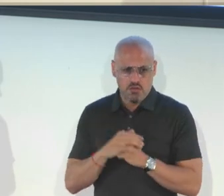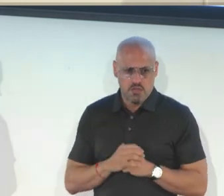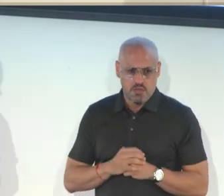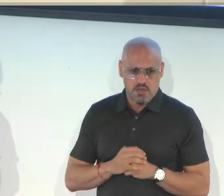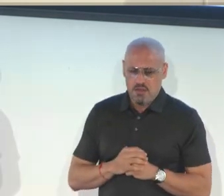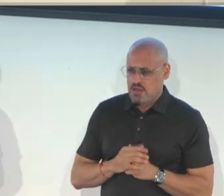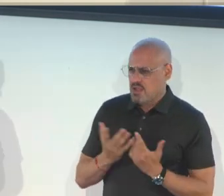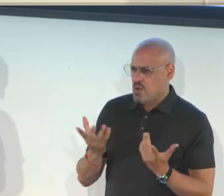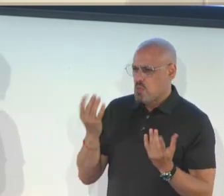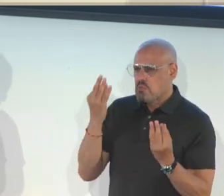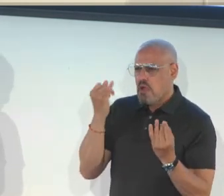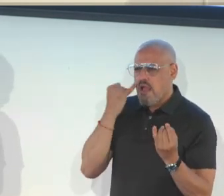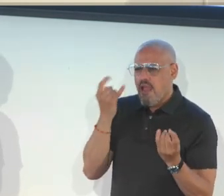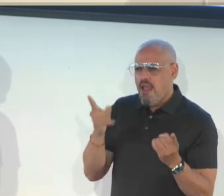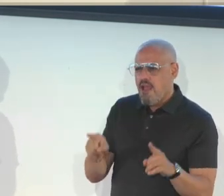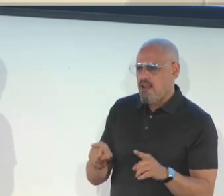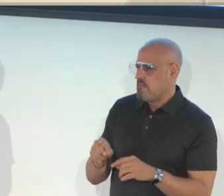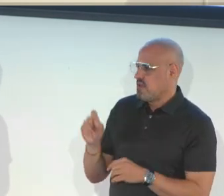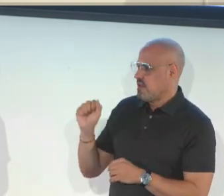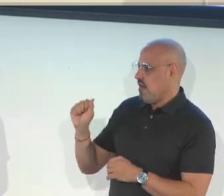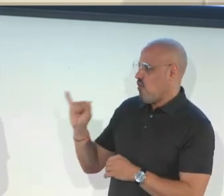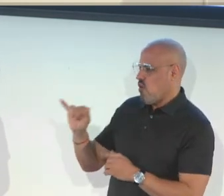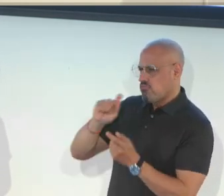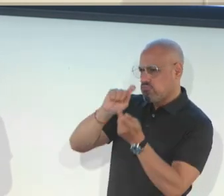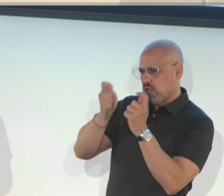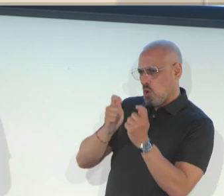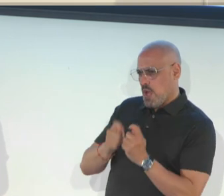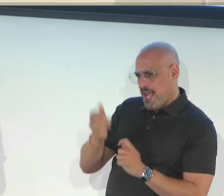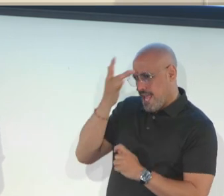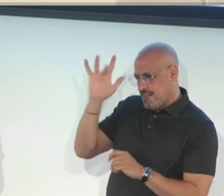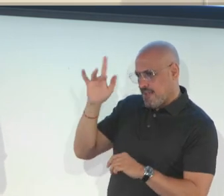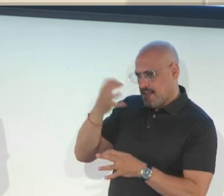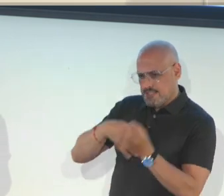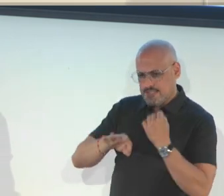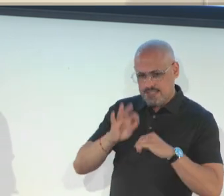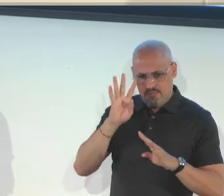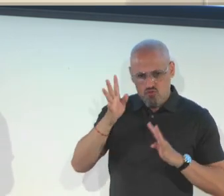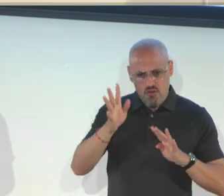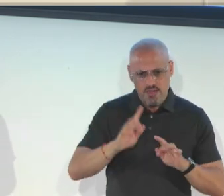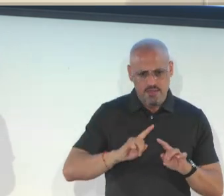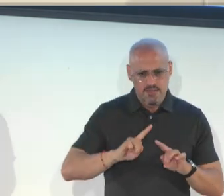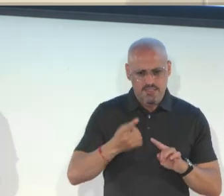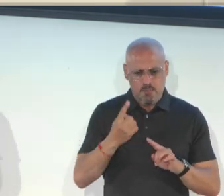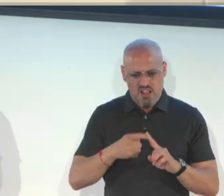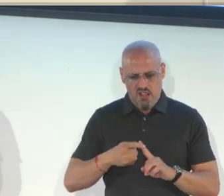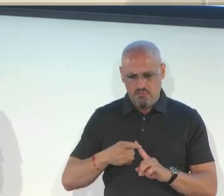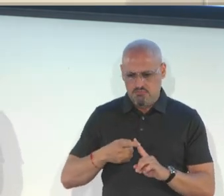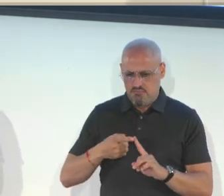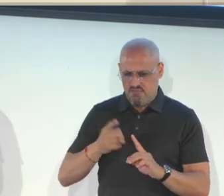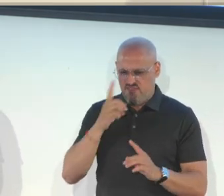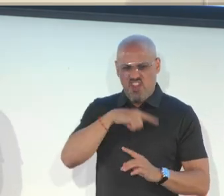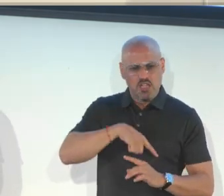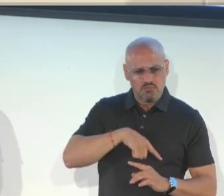And what if we think of AI as augmenting intelligence rather than creating something othered or artificial.